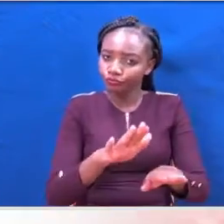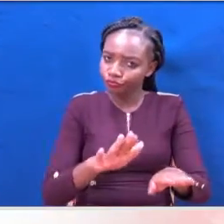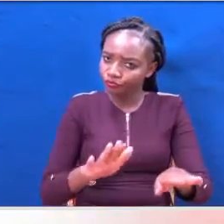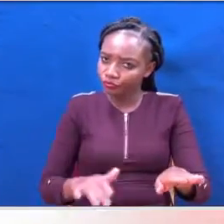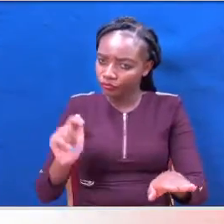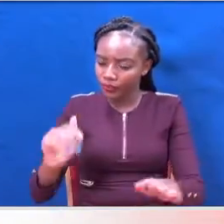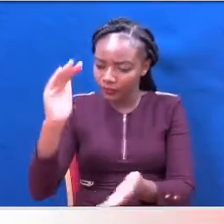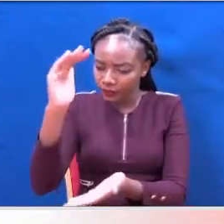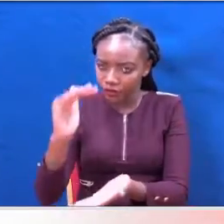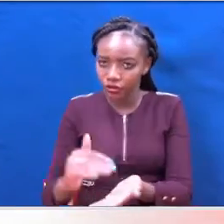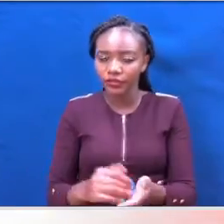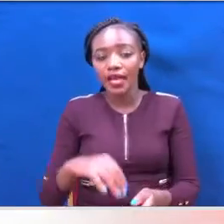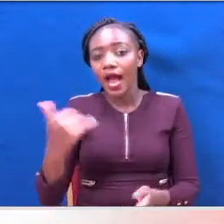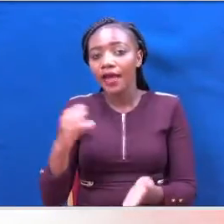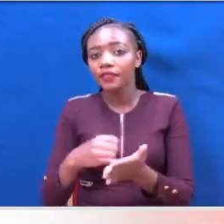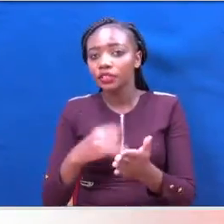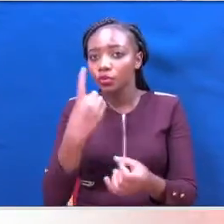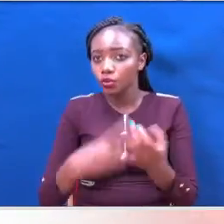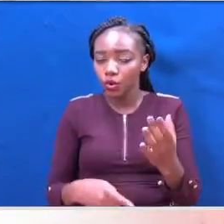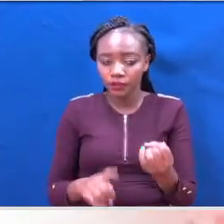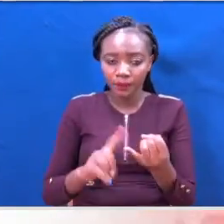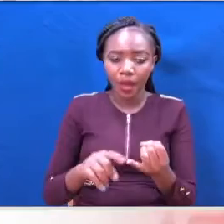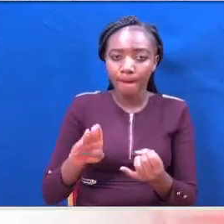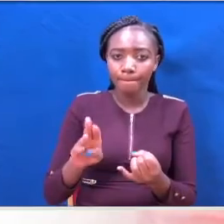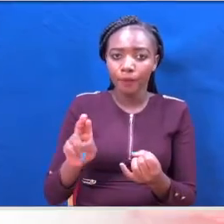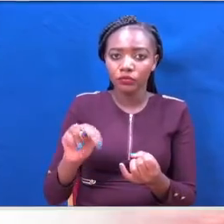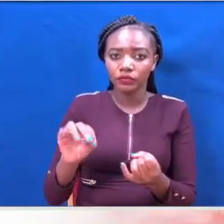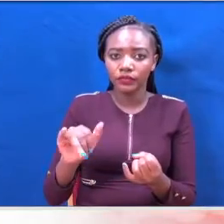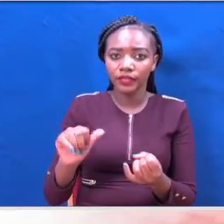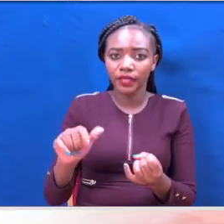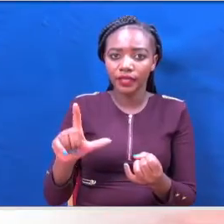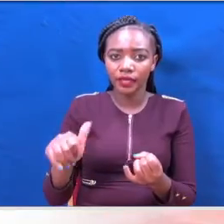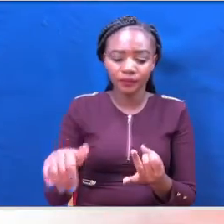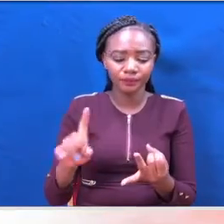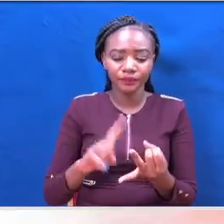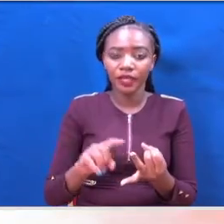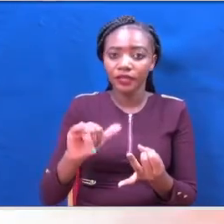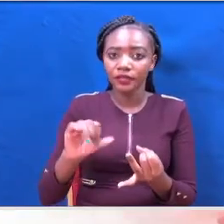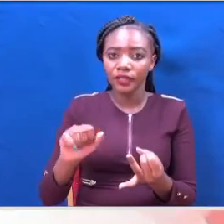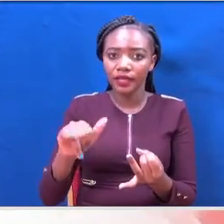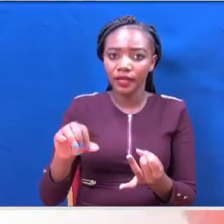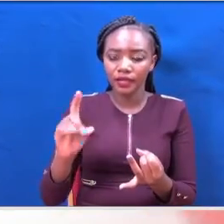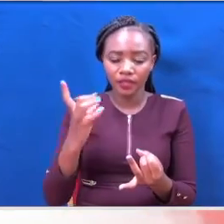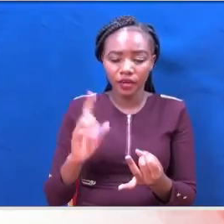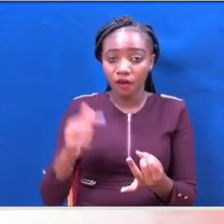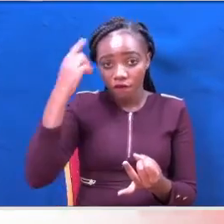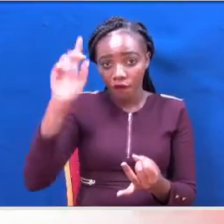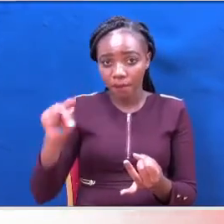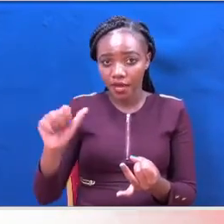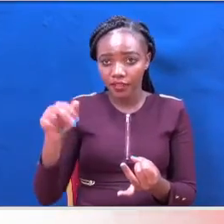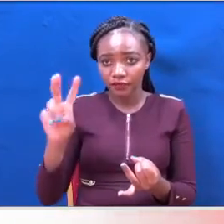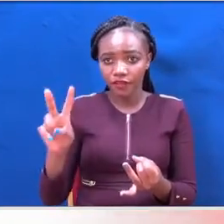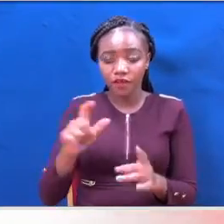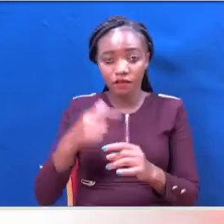Nairobi CBD. Others are the Bunyala terminus for matatus plying Mombasa Road, the Sai and Park Road termini for PSVs plying the